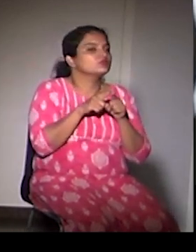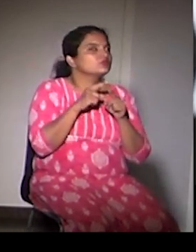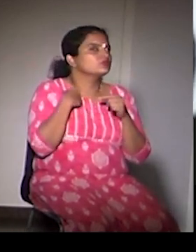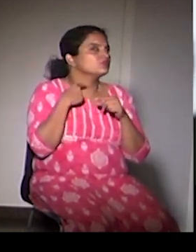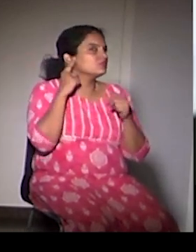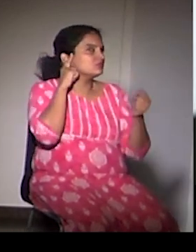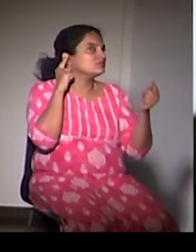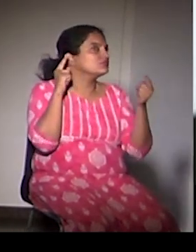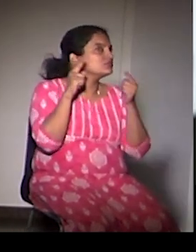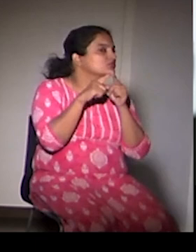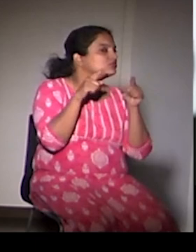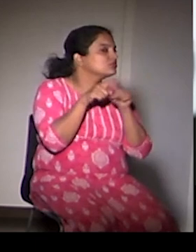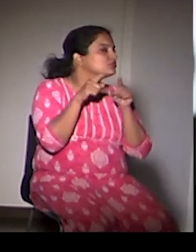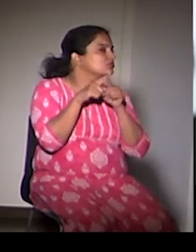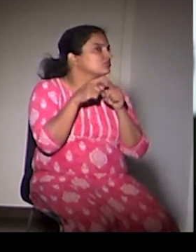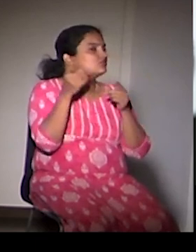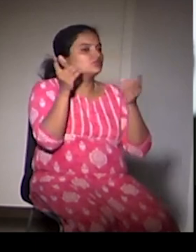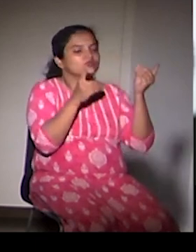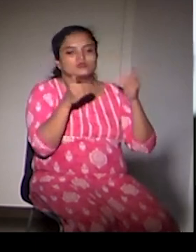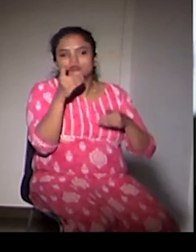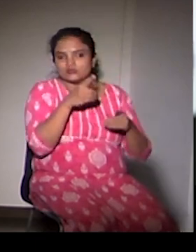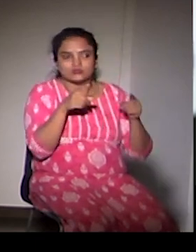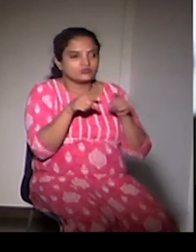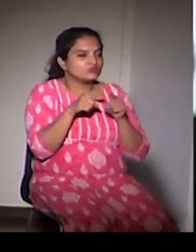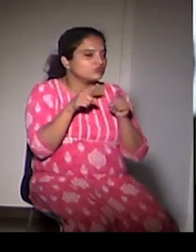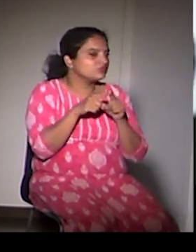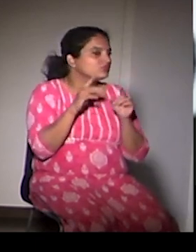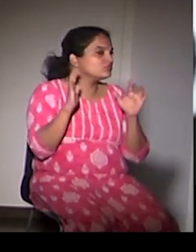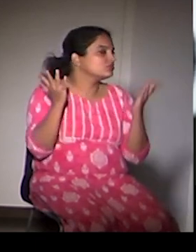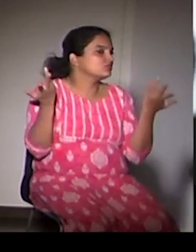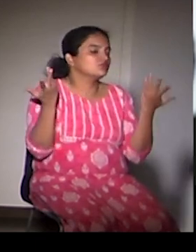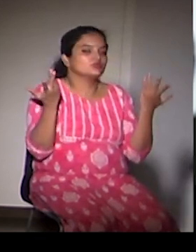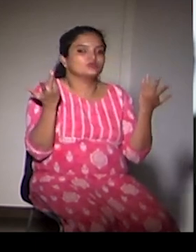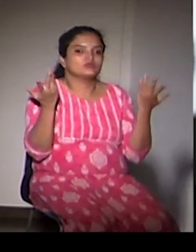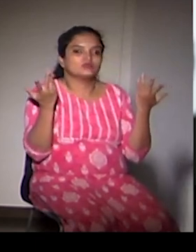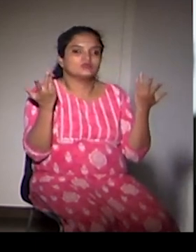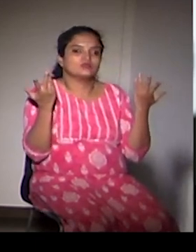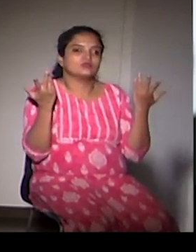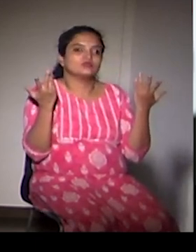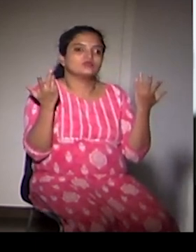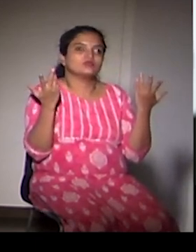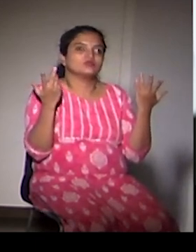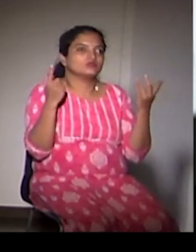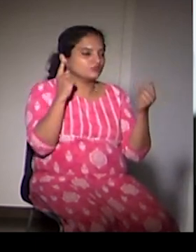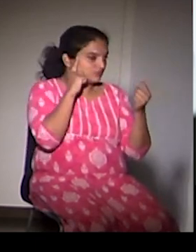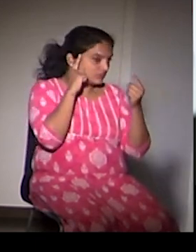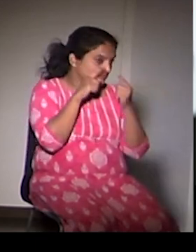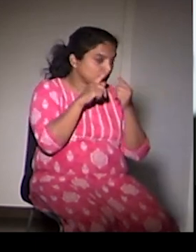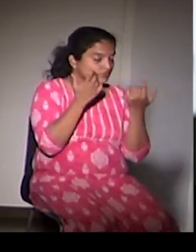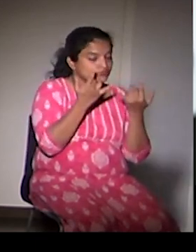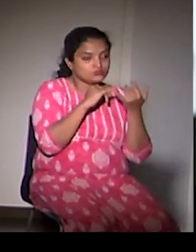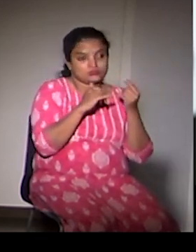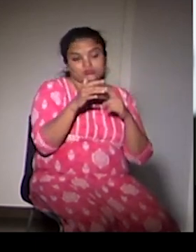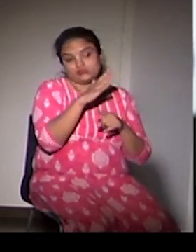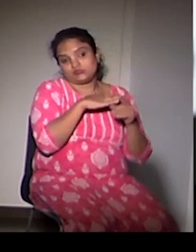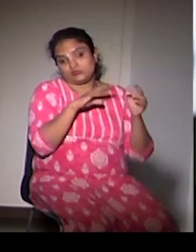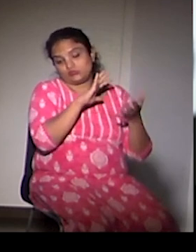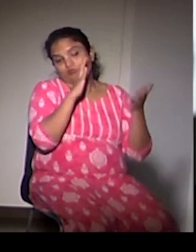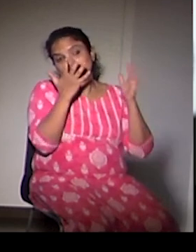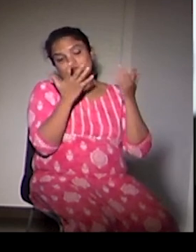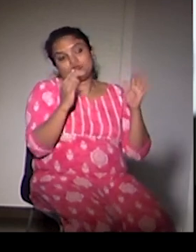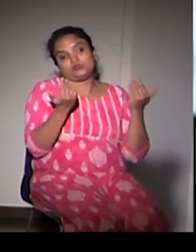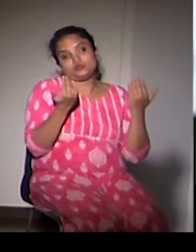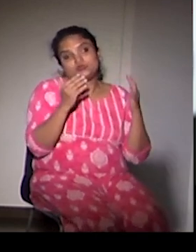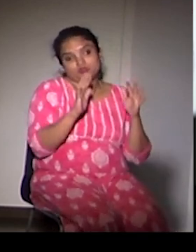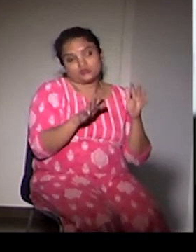Islamic design, which would be very familiar to people in the Seljuk world in Anatolia. But